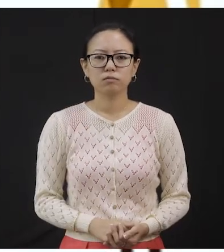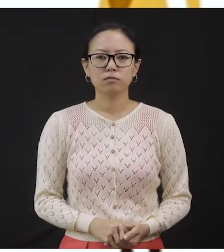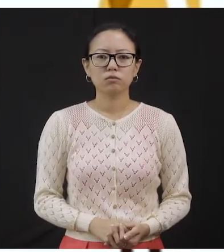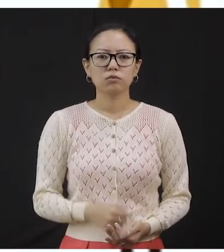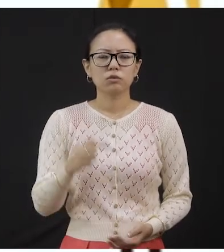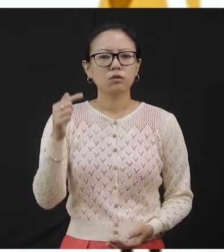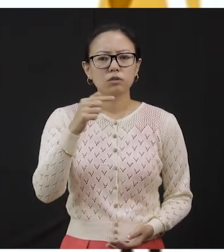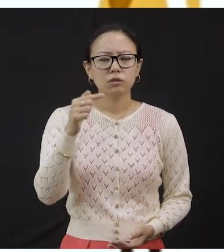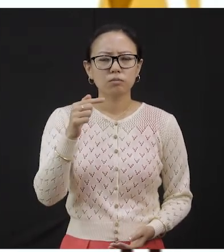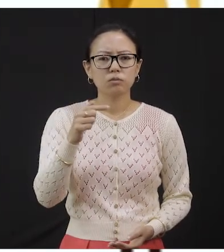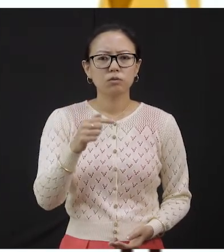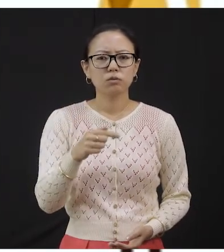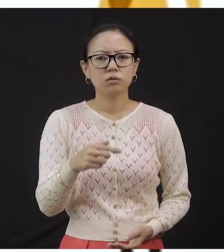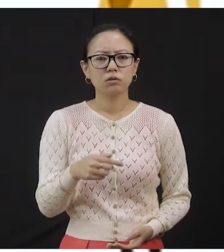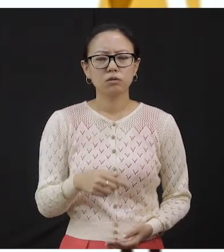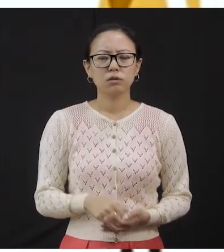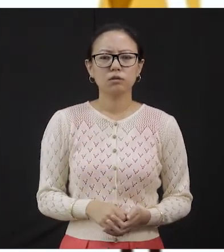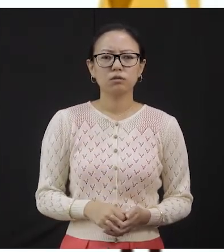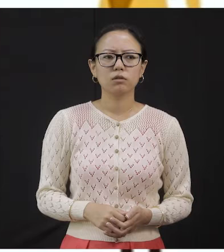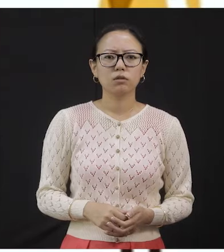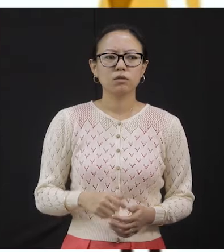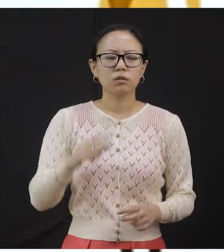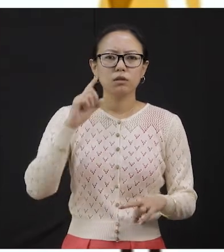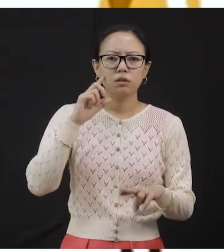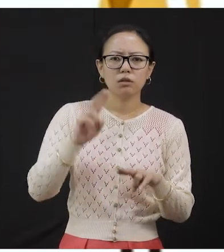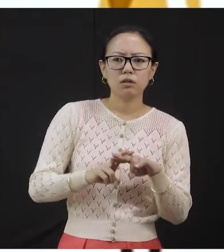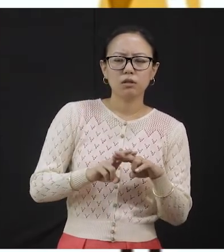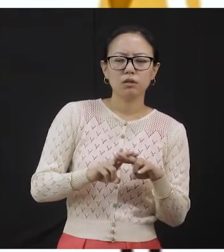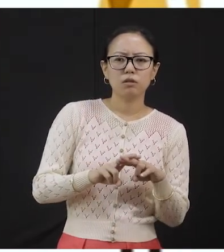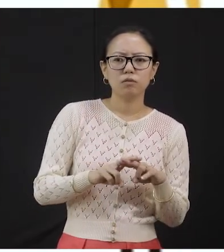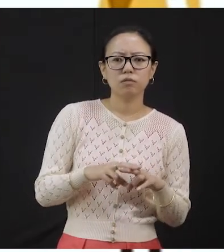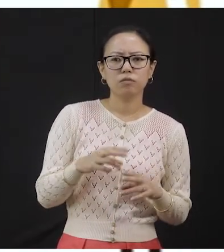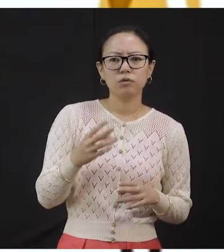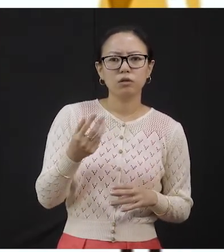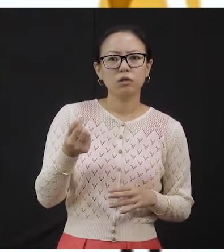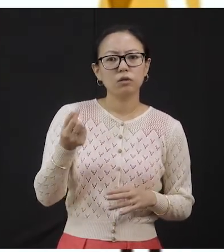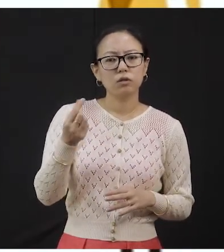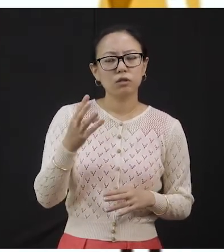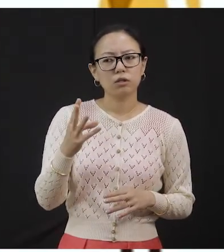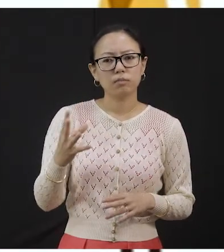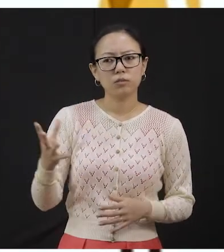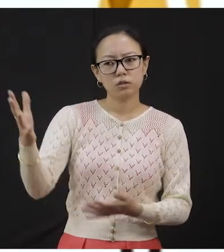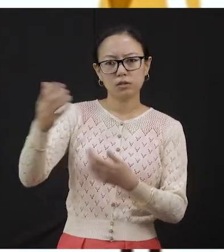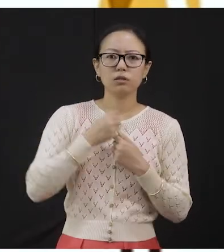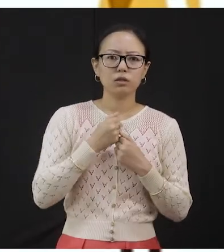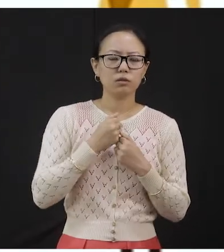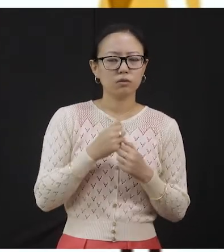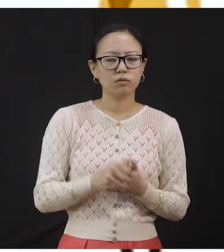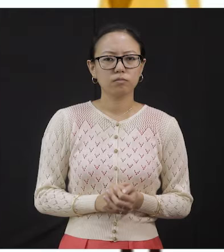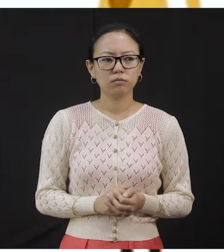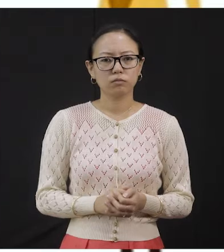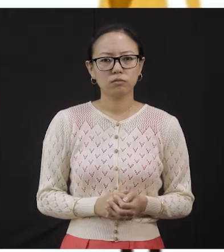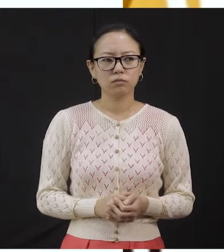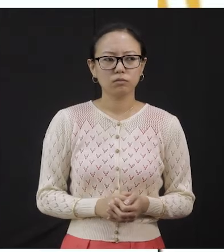Yes. Subtraction is when you take numbers away. When you take